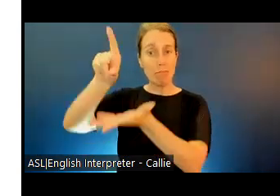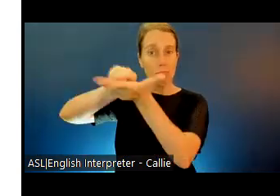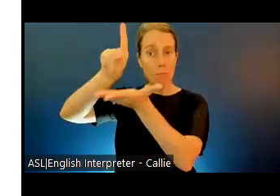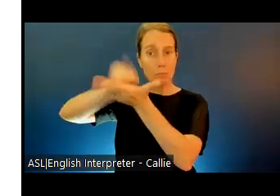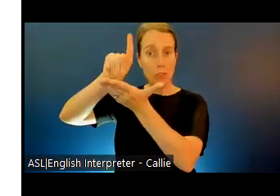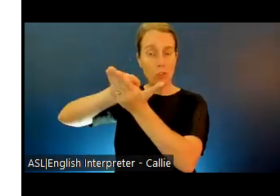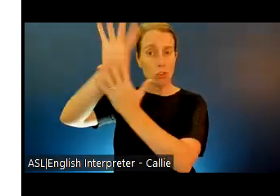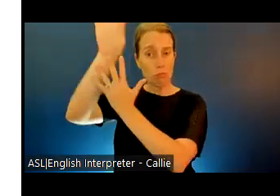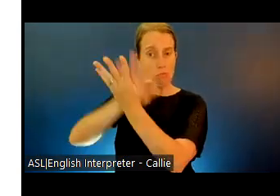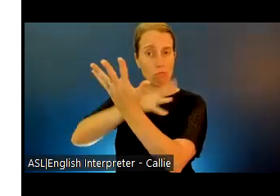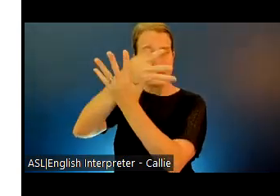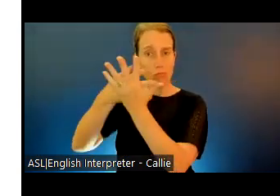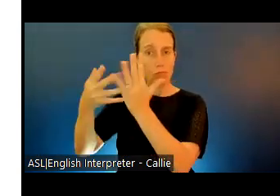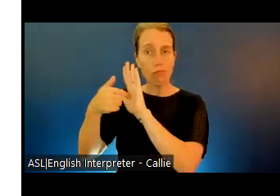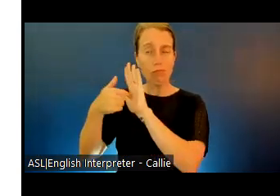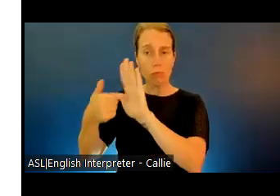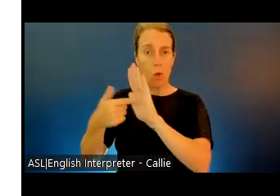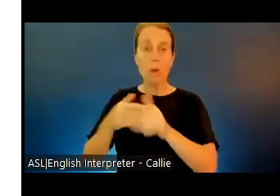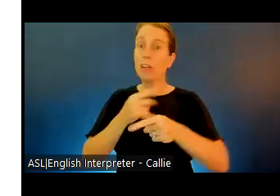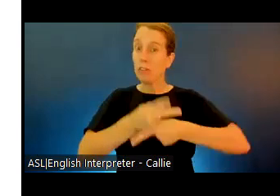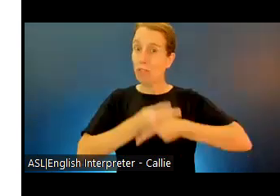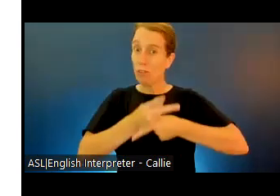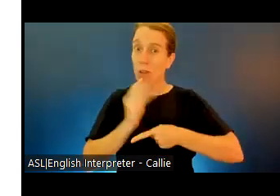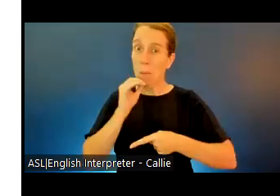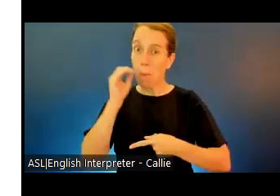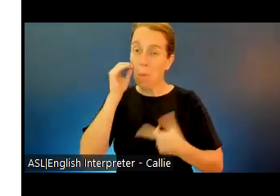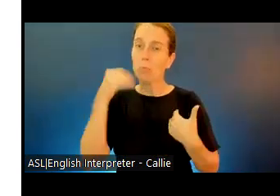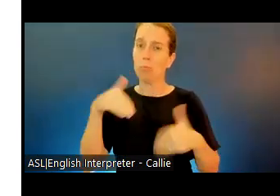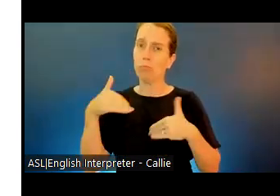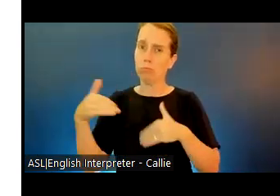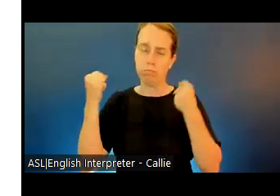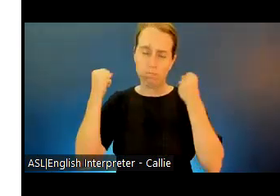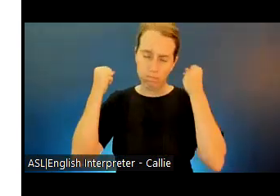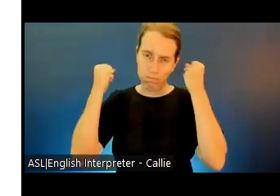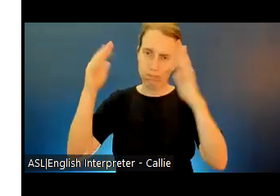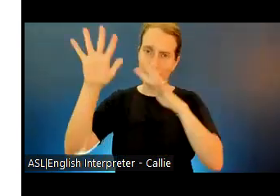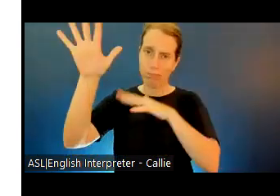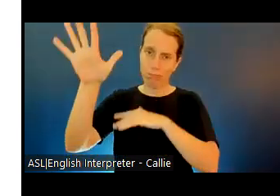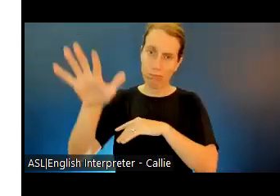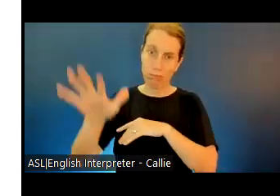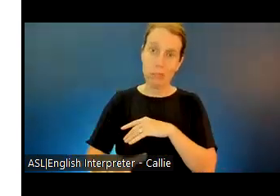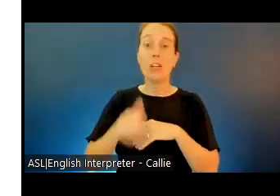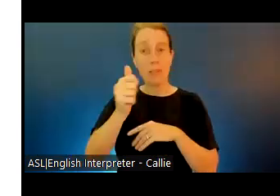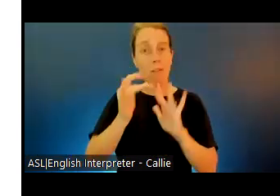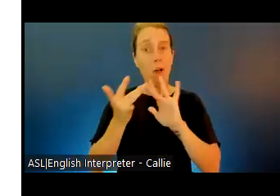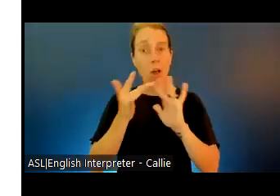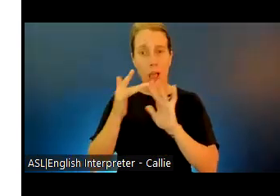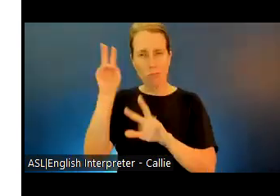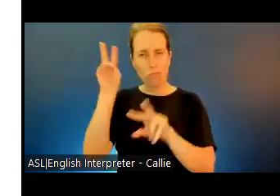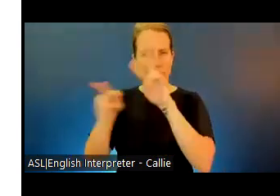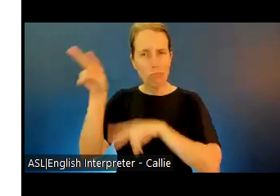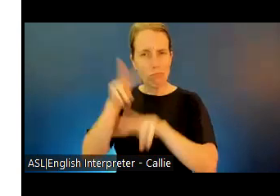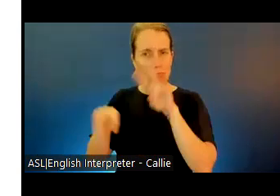data about the performance of individual nursing homes. So you can go ahead online and do that research. And there is a lot of publicly